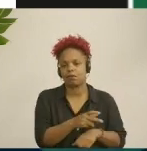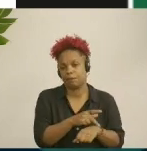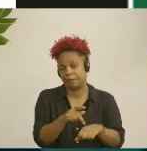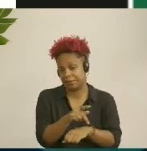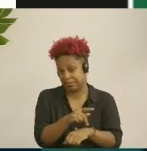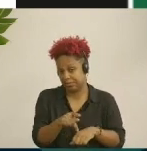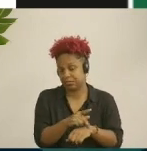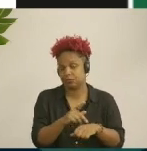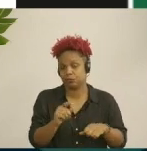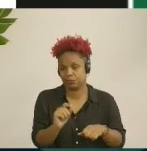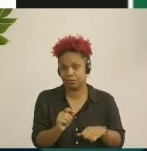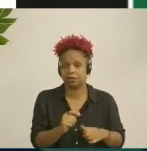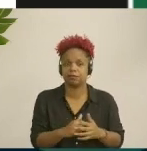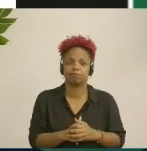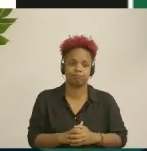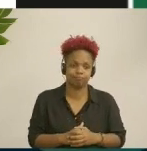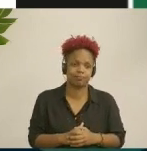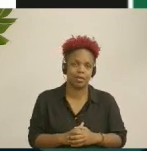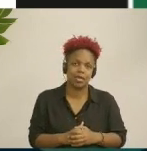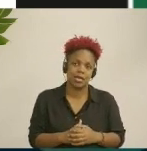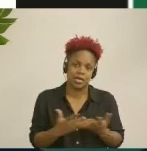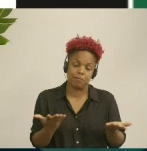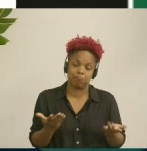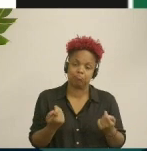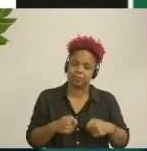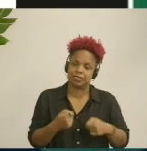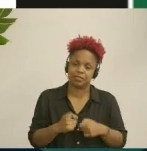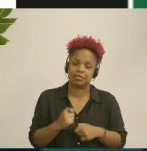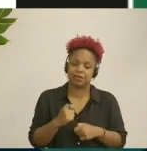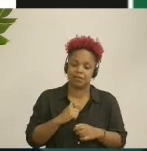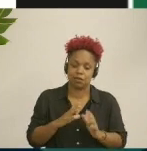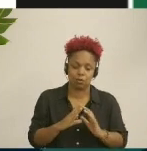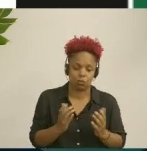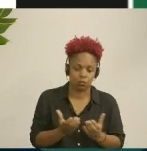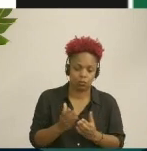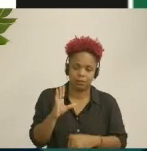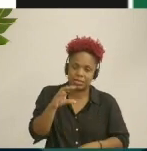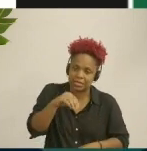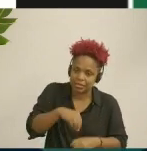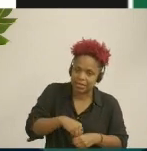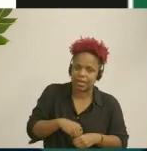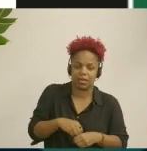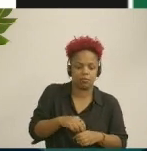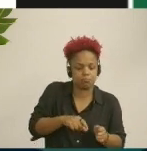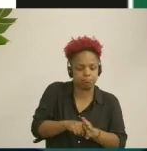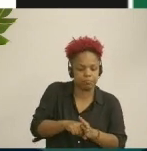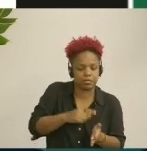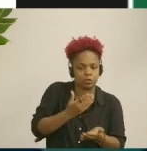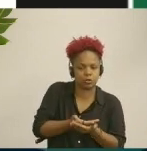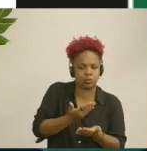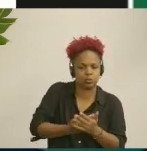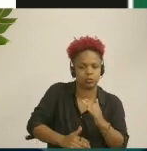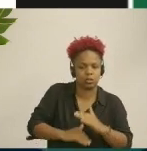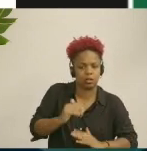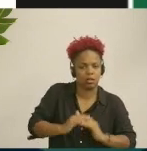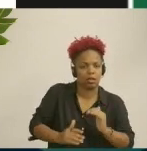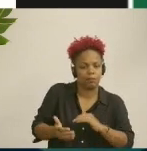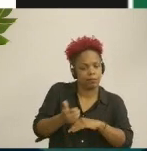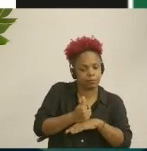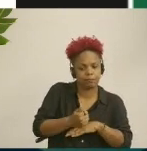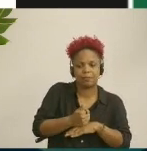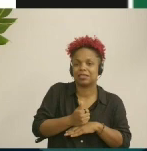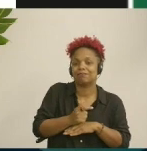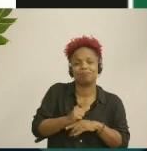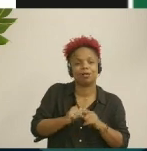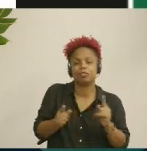and management consulting firms. We don't have a way to get these questions to best-in-class service-oriented evidence support units.